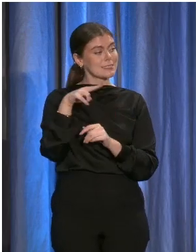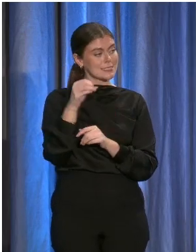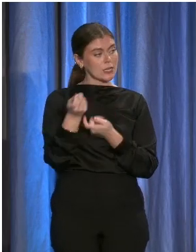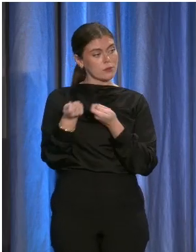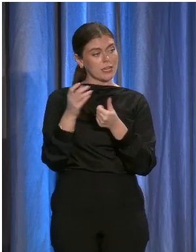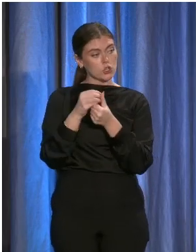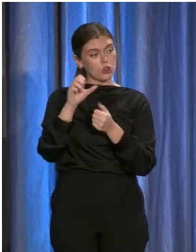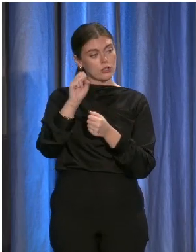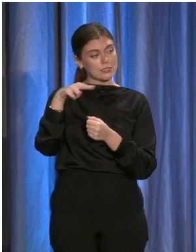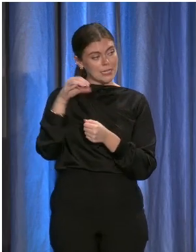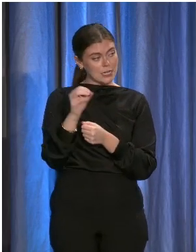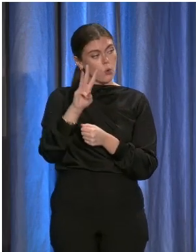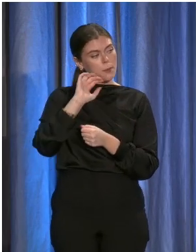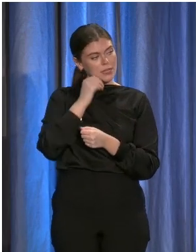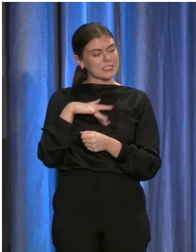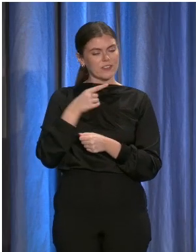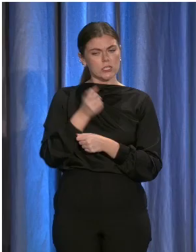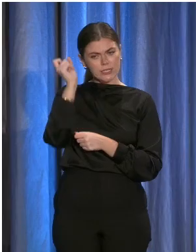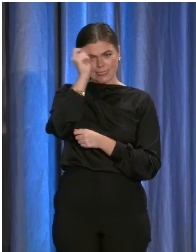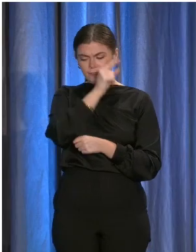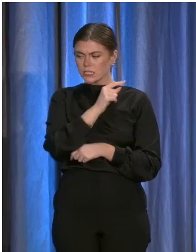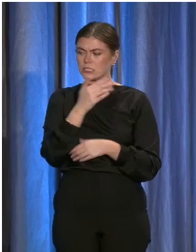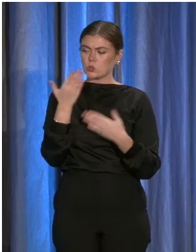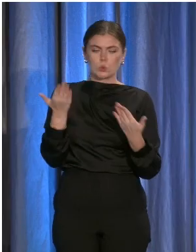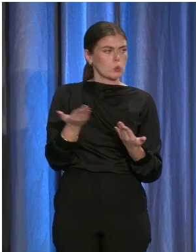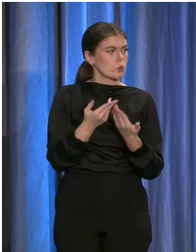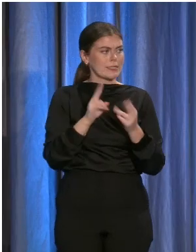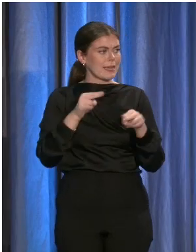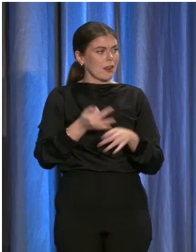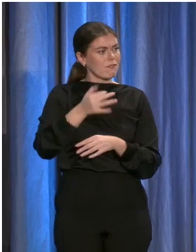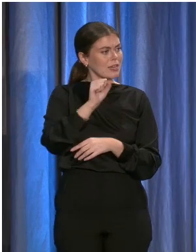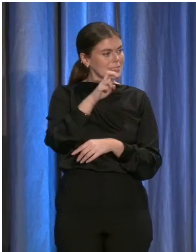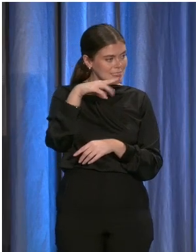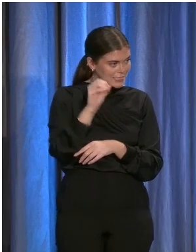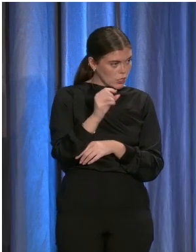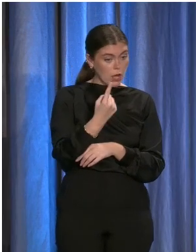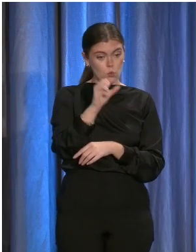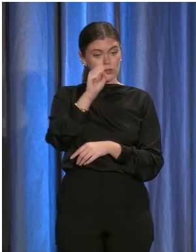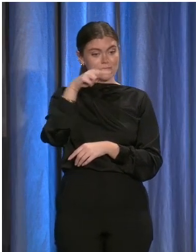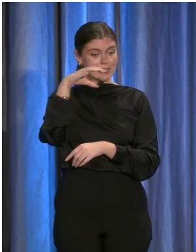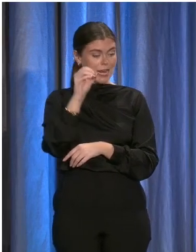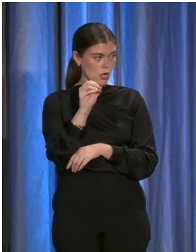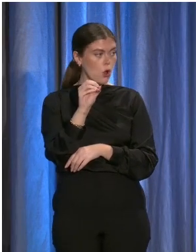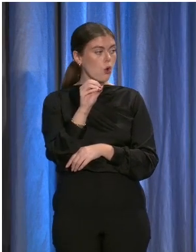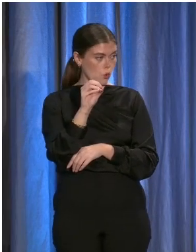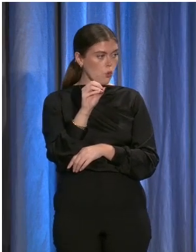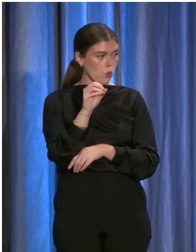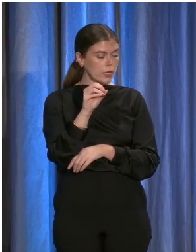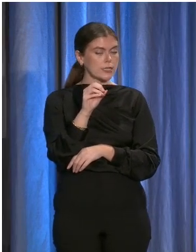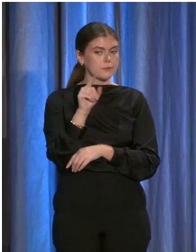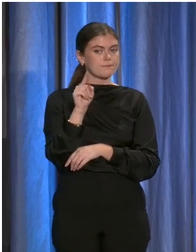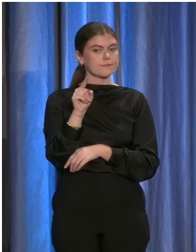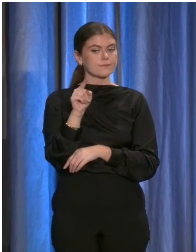region because she'd found it hard to start with to find someone. And this CNO had eventually supported